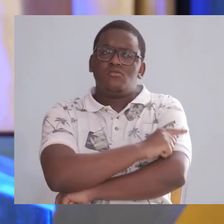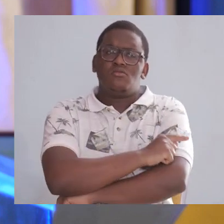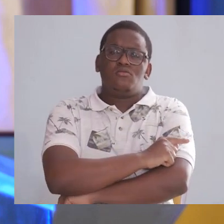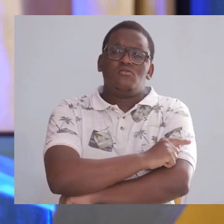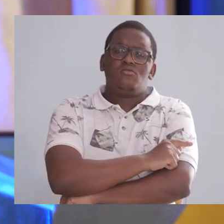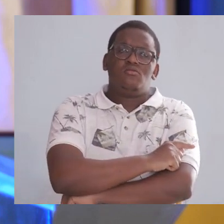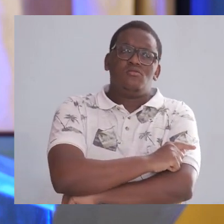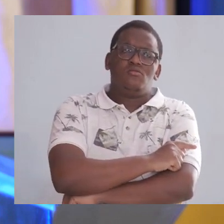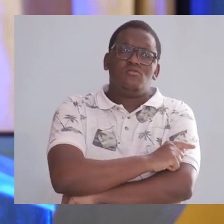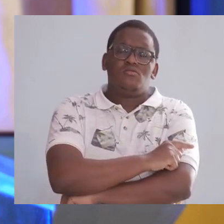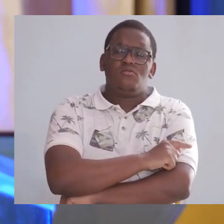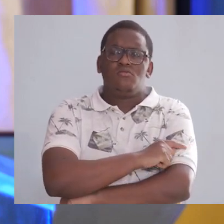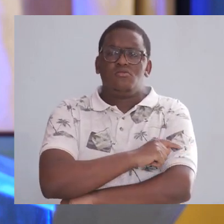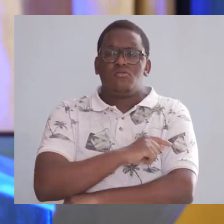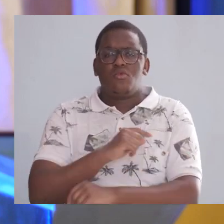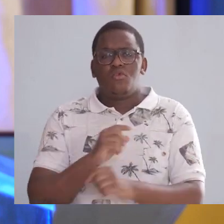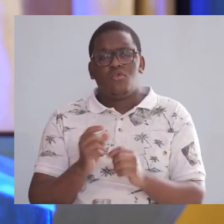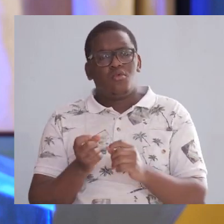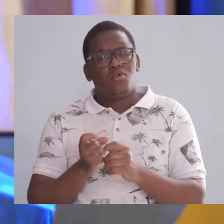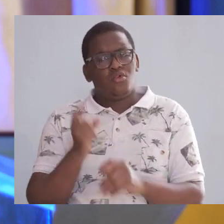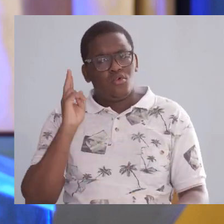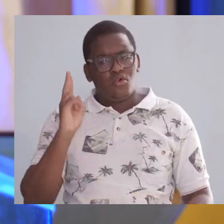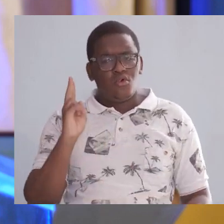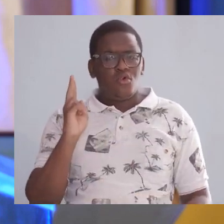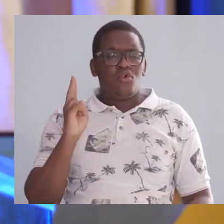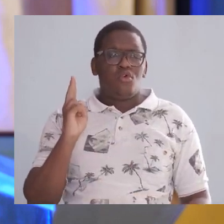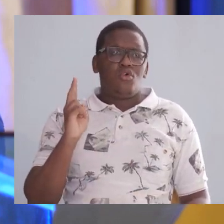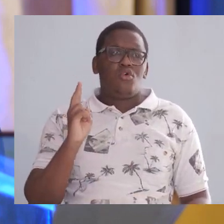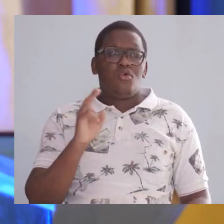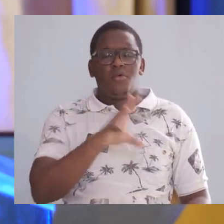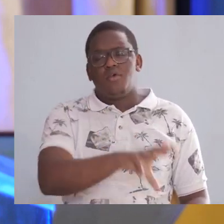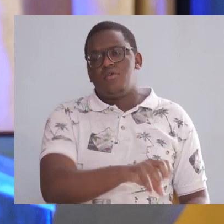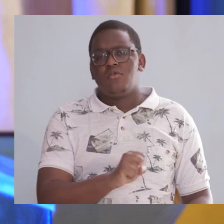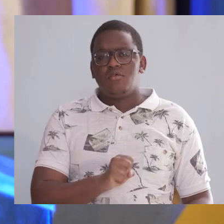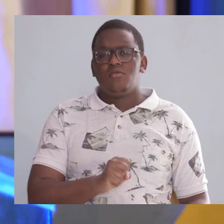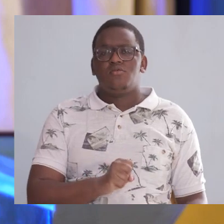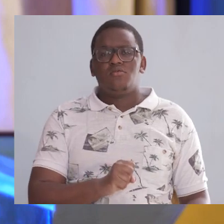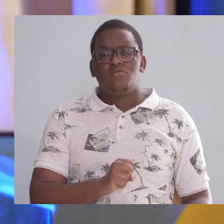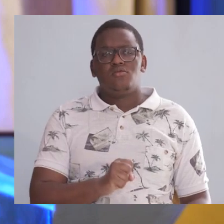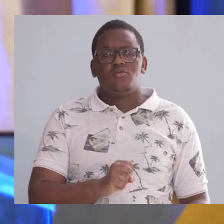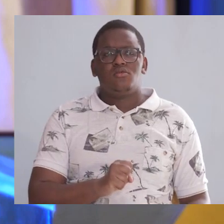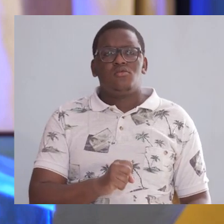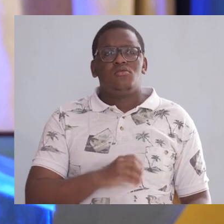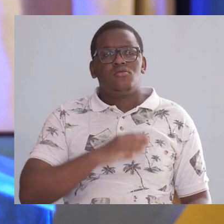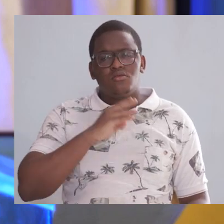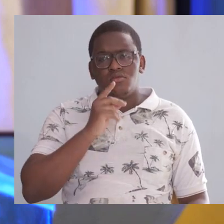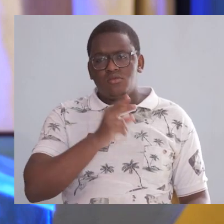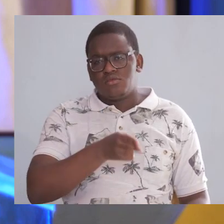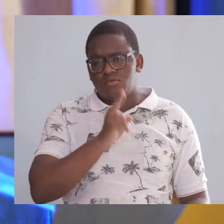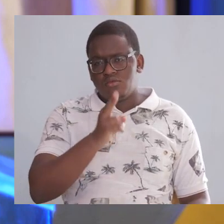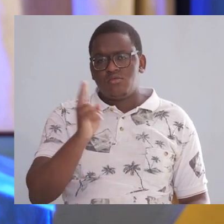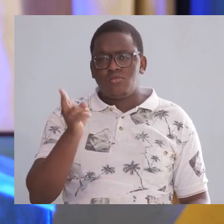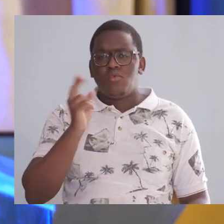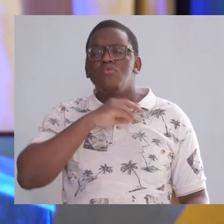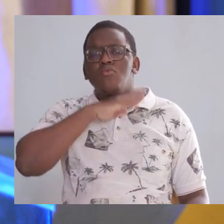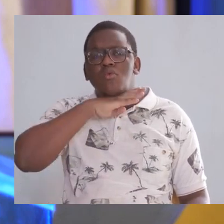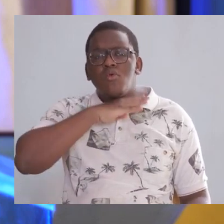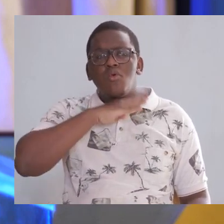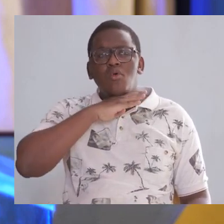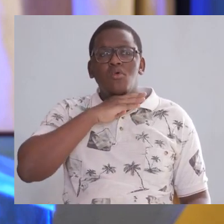And they ended up becoming armed robbers and were eventually shot dead by the police in a place called